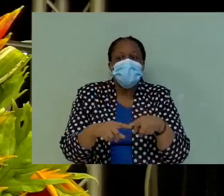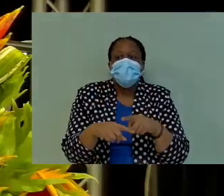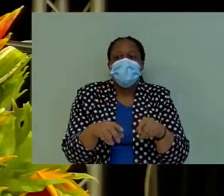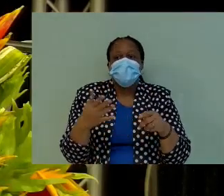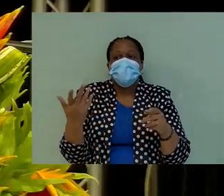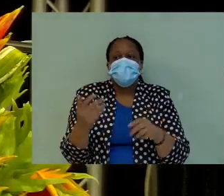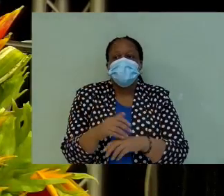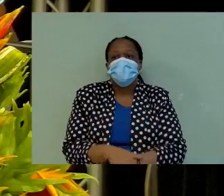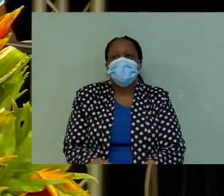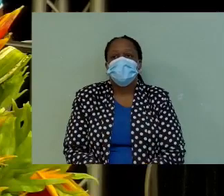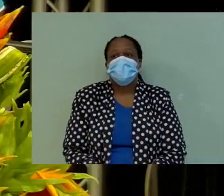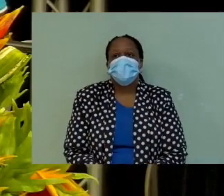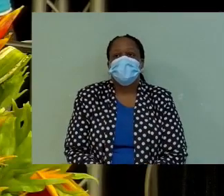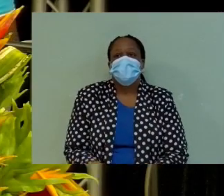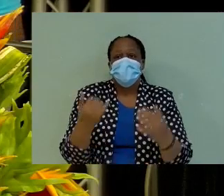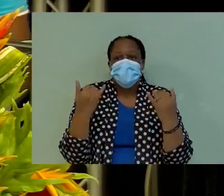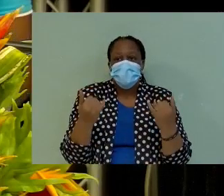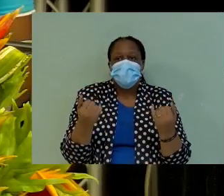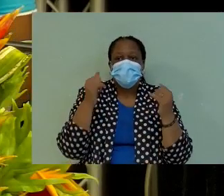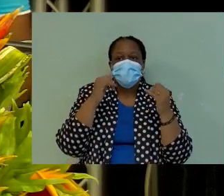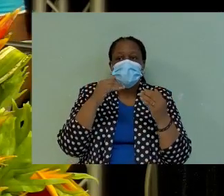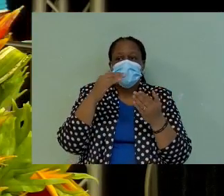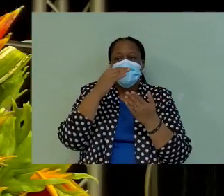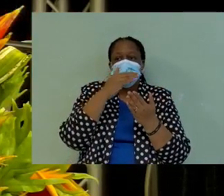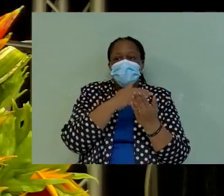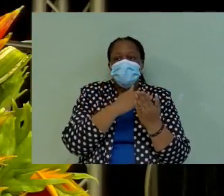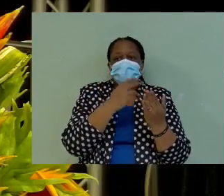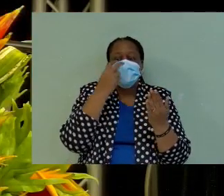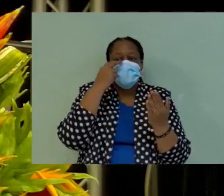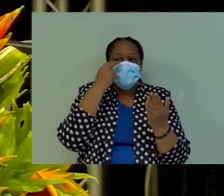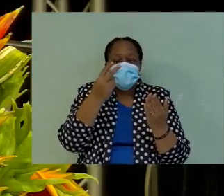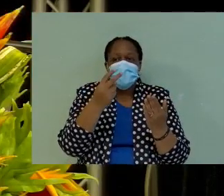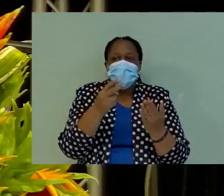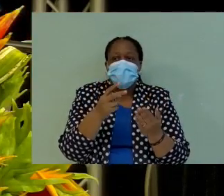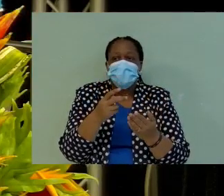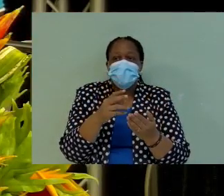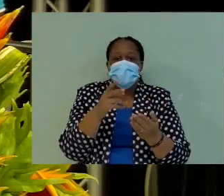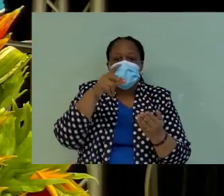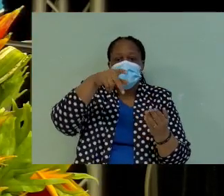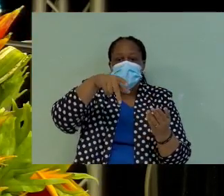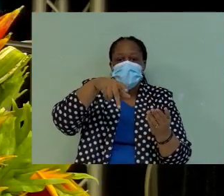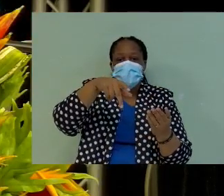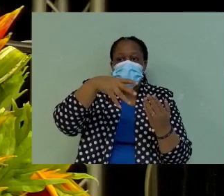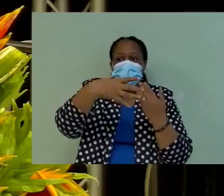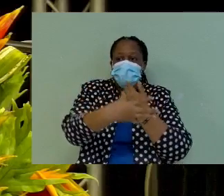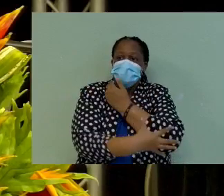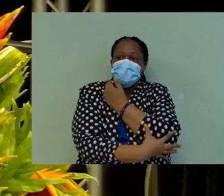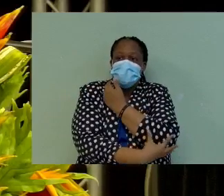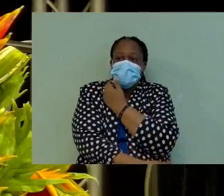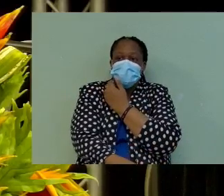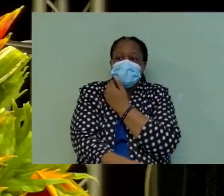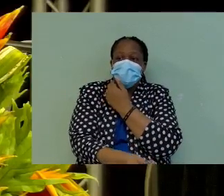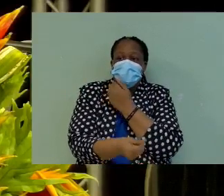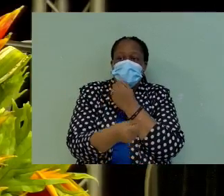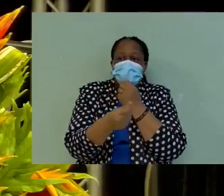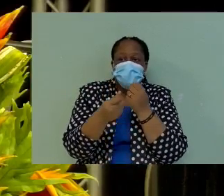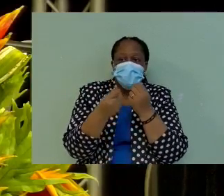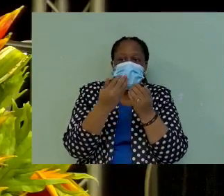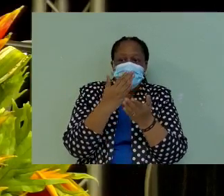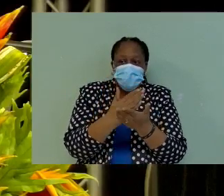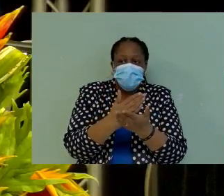And today I'm here to present on the Poverty Alleviation Program that is being operated by the Ministry of